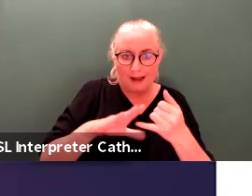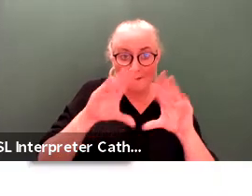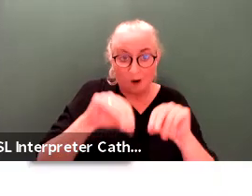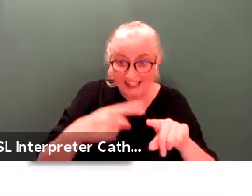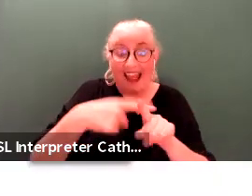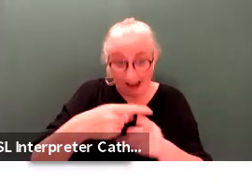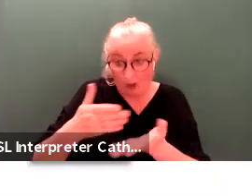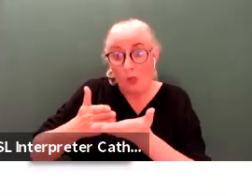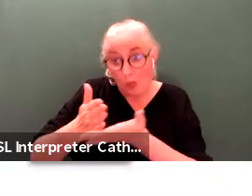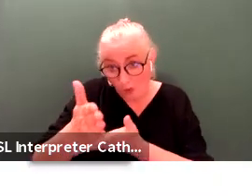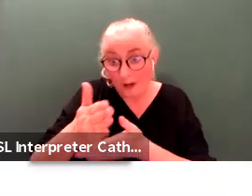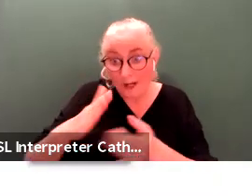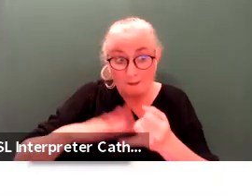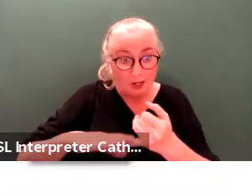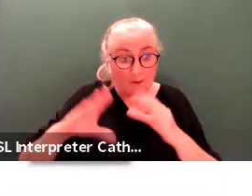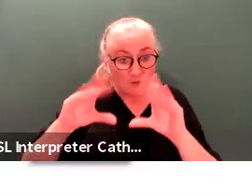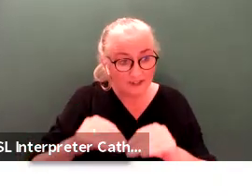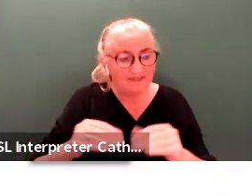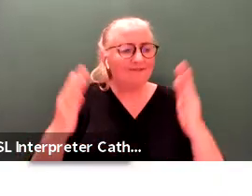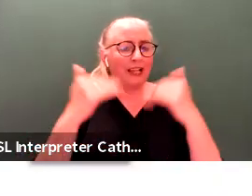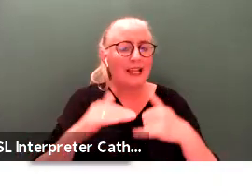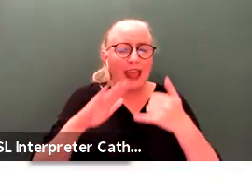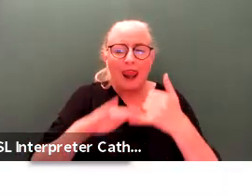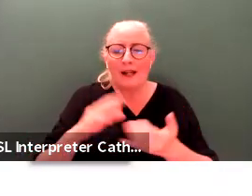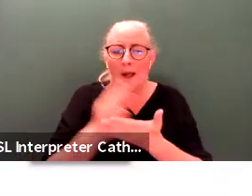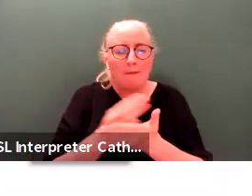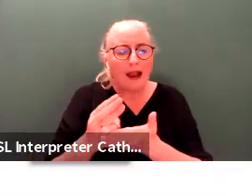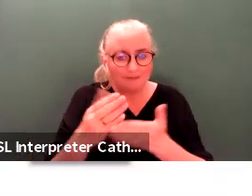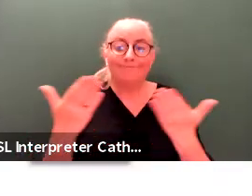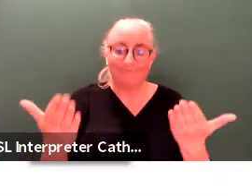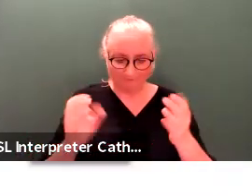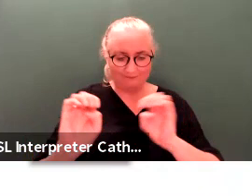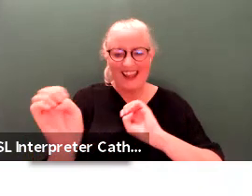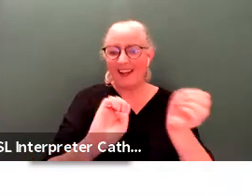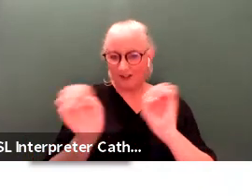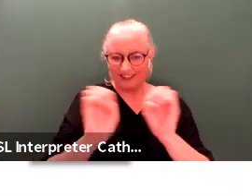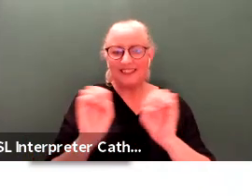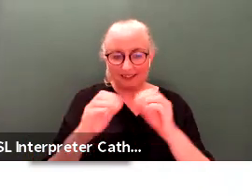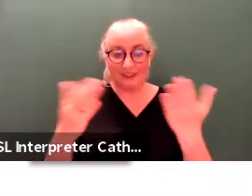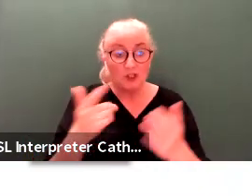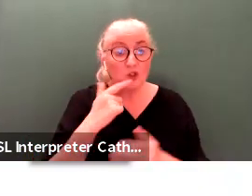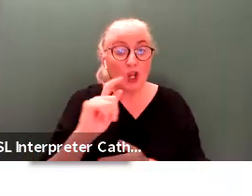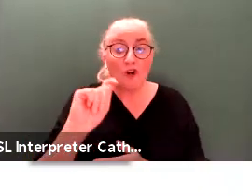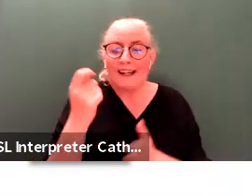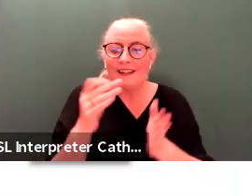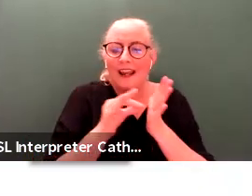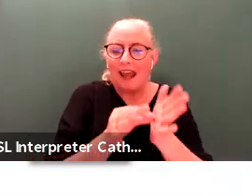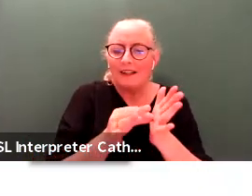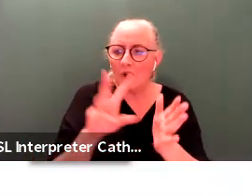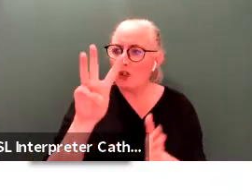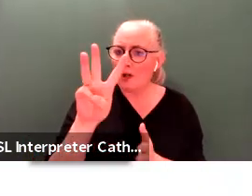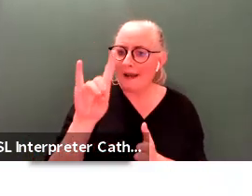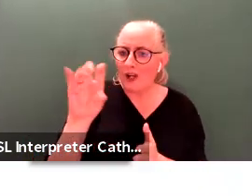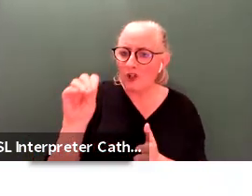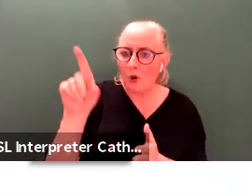ladies. And finally, the protective role of exercise. The recent guidelines from the World Health Organization